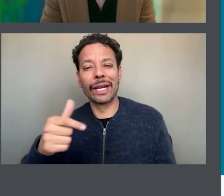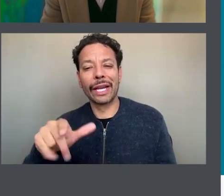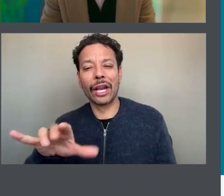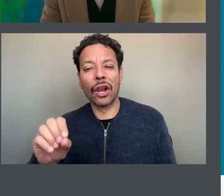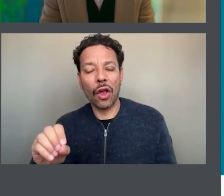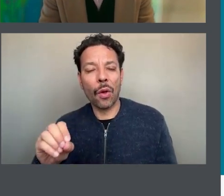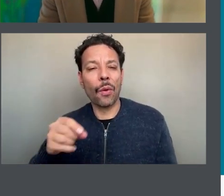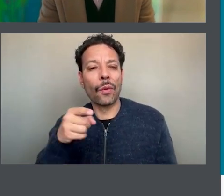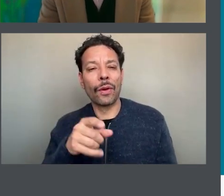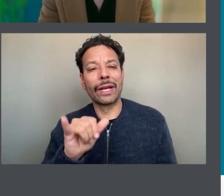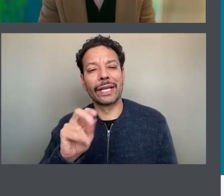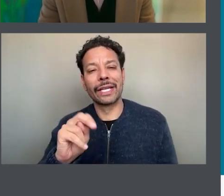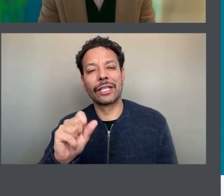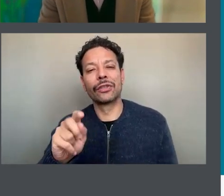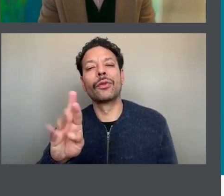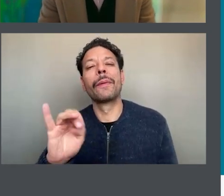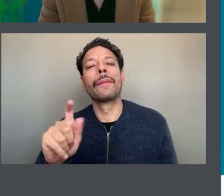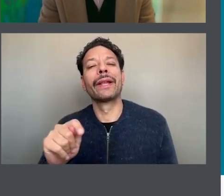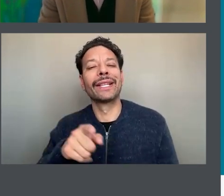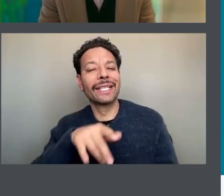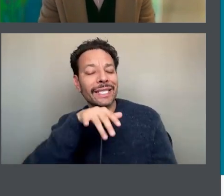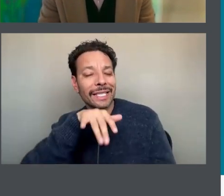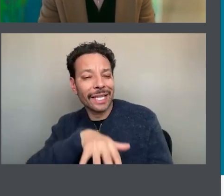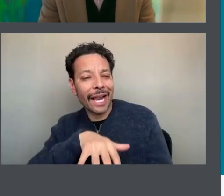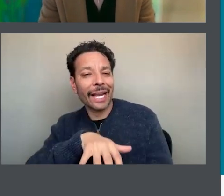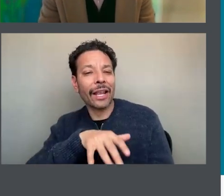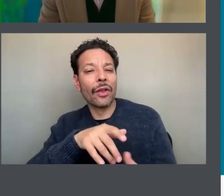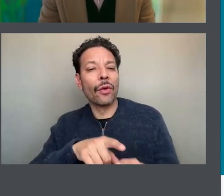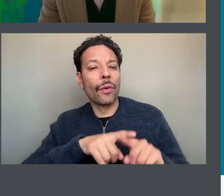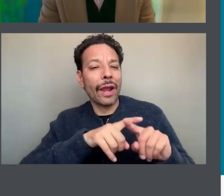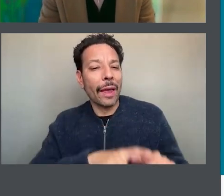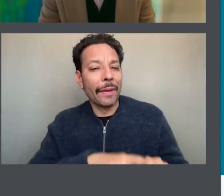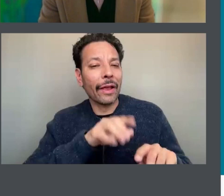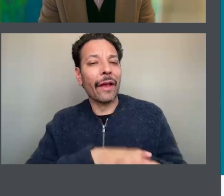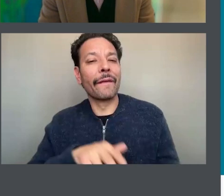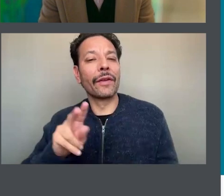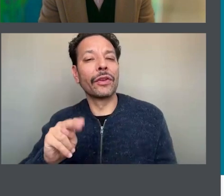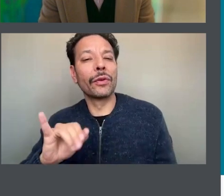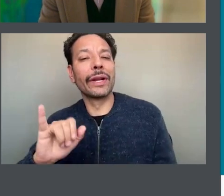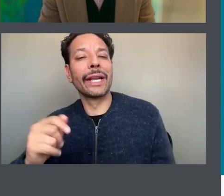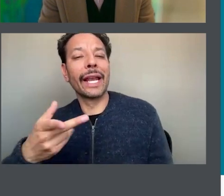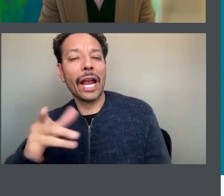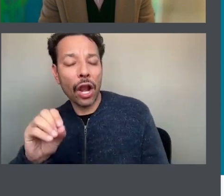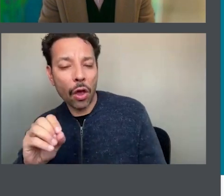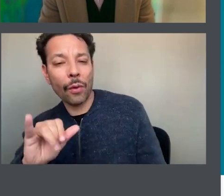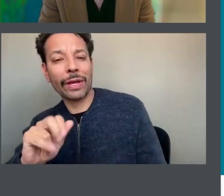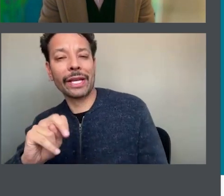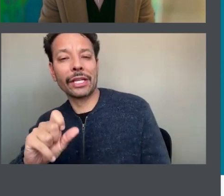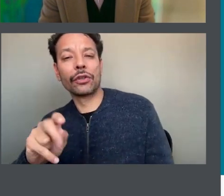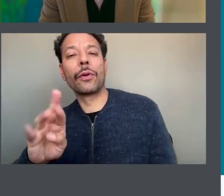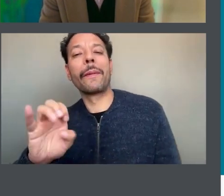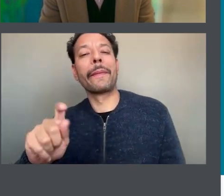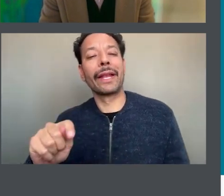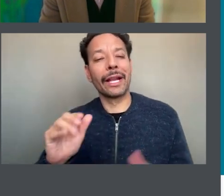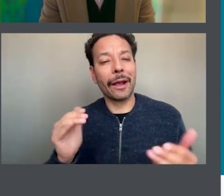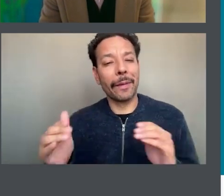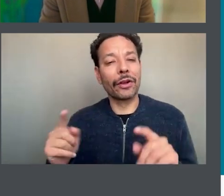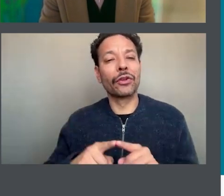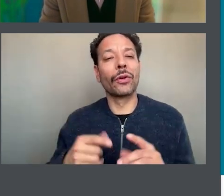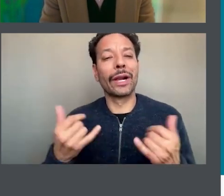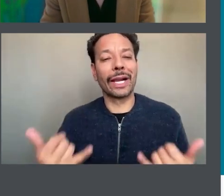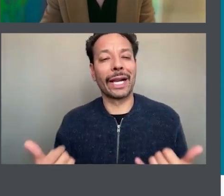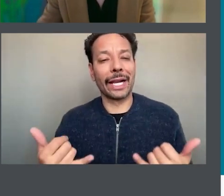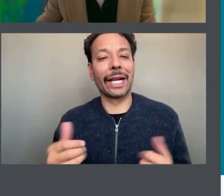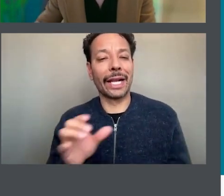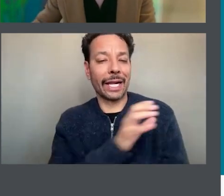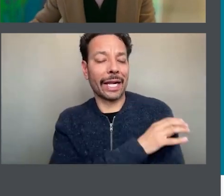for this leg of the study was to examine the reliability of the Unihilo instrument and compare that to the current clinic gold